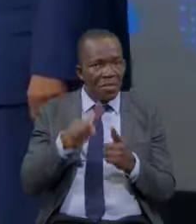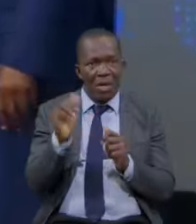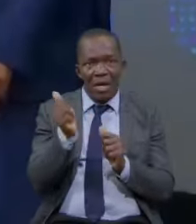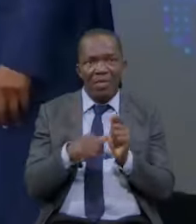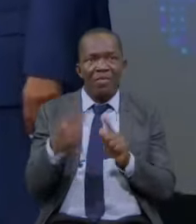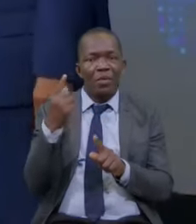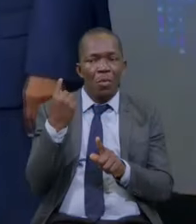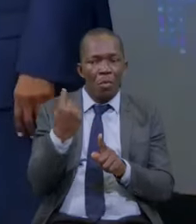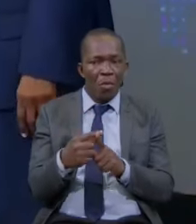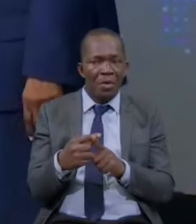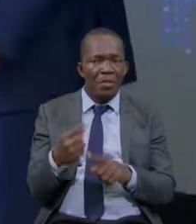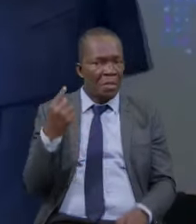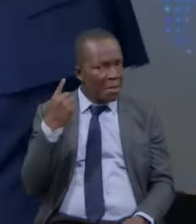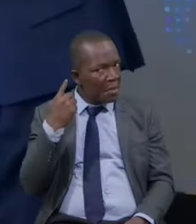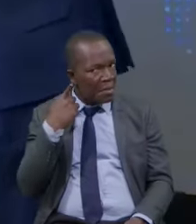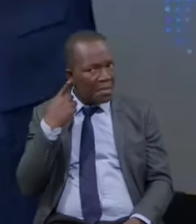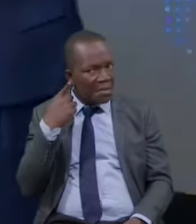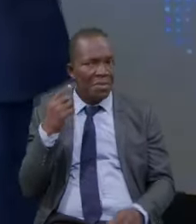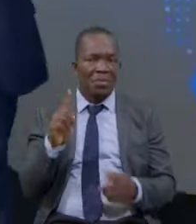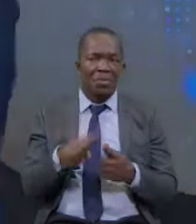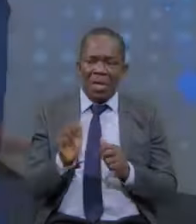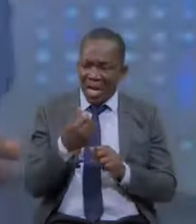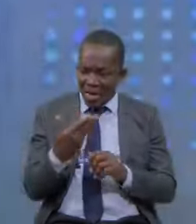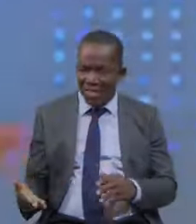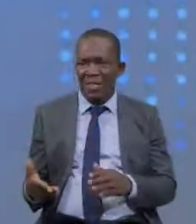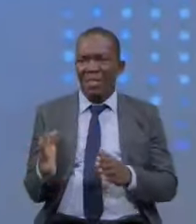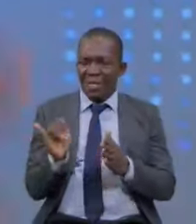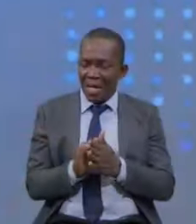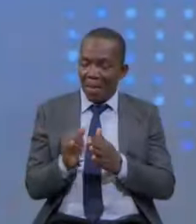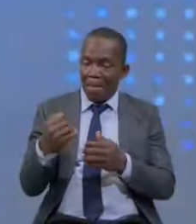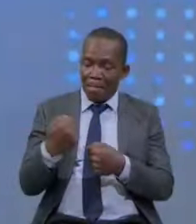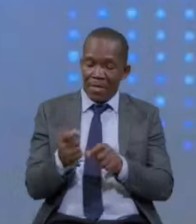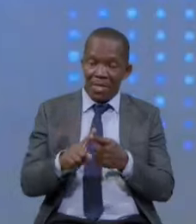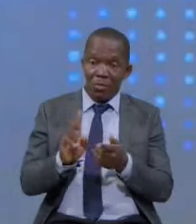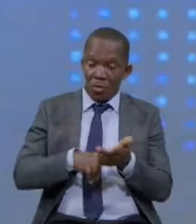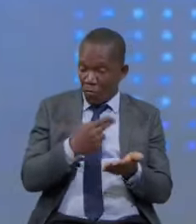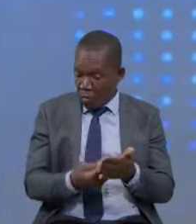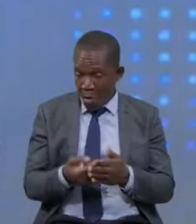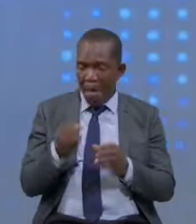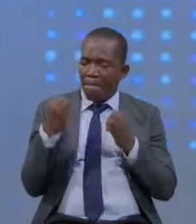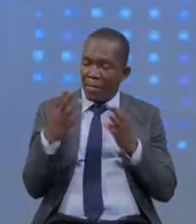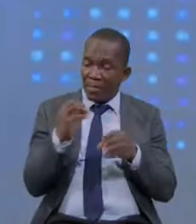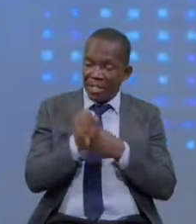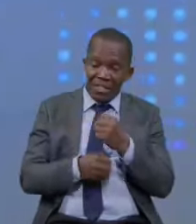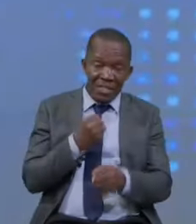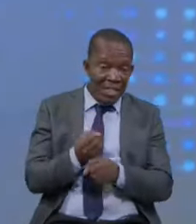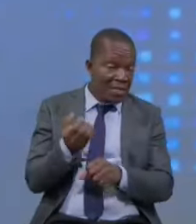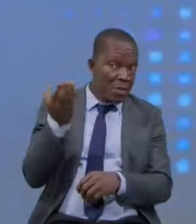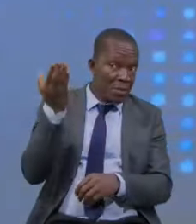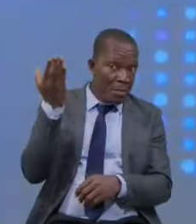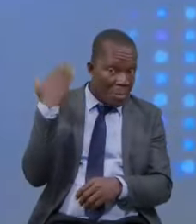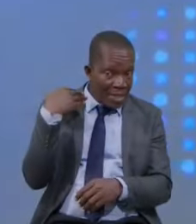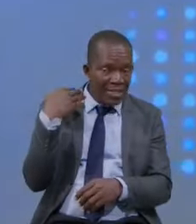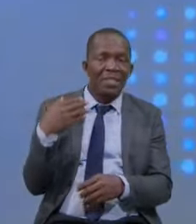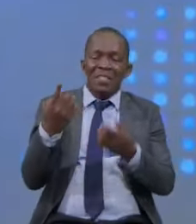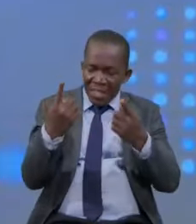same thing that pushed them down many years ago, still pushing them down. Why don't you understand that there's